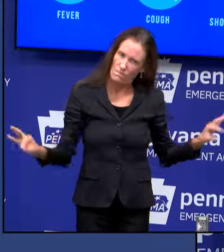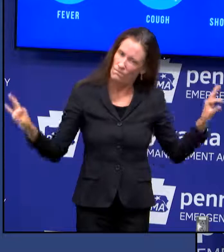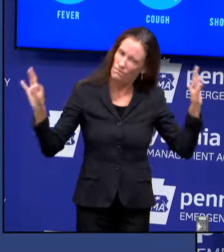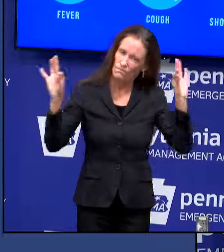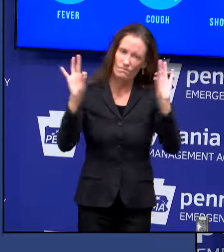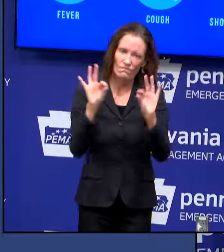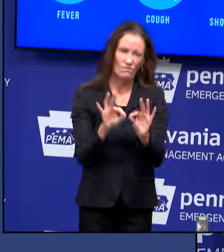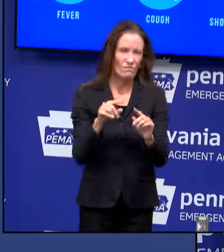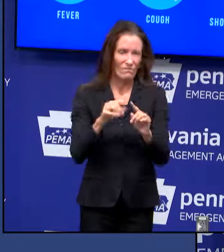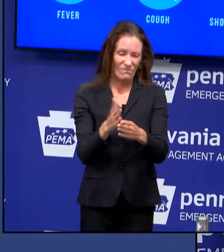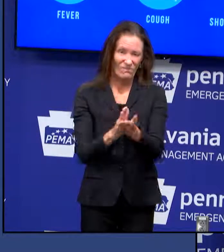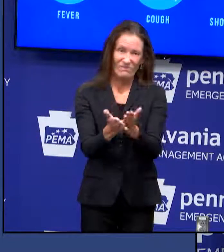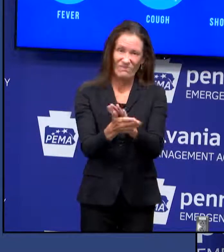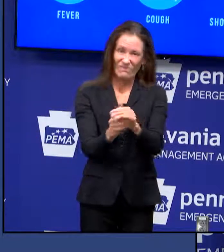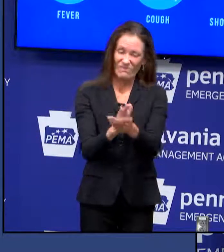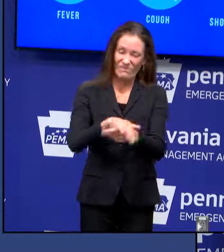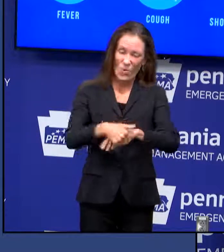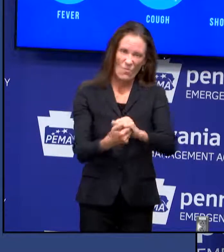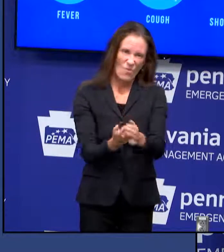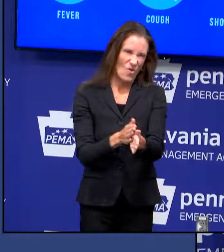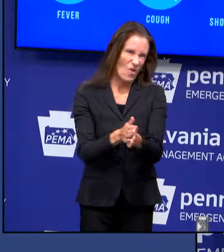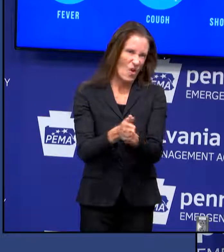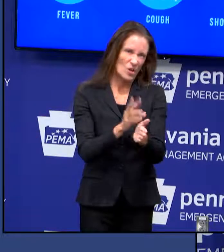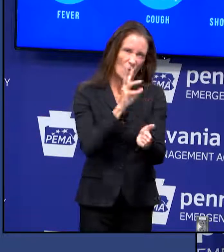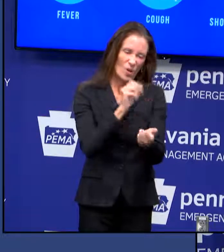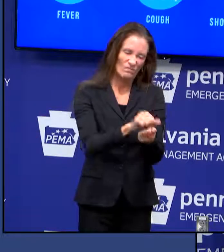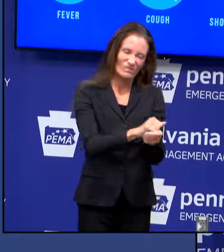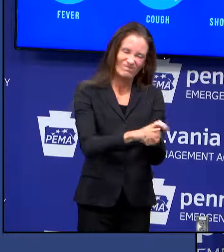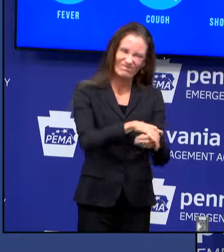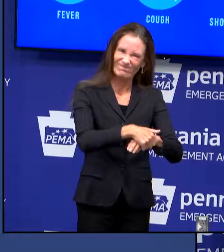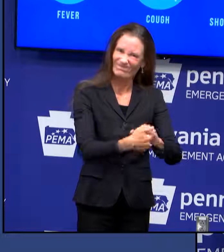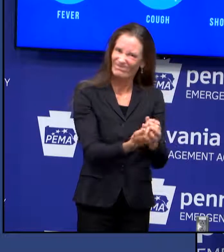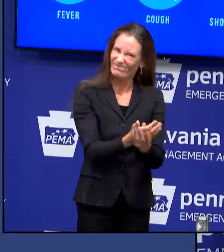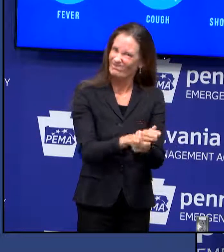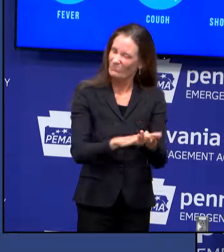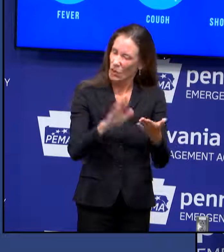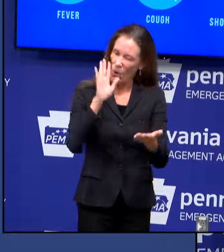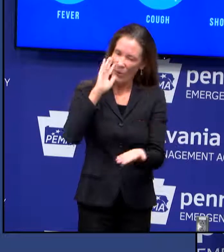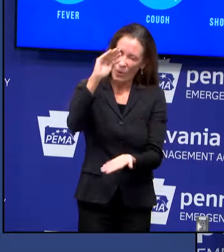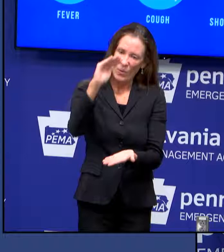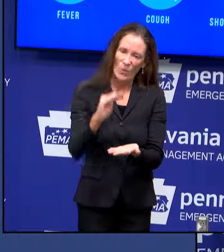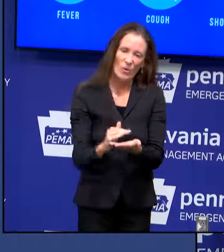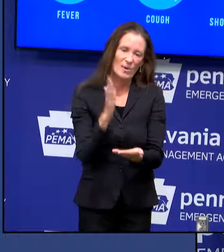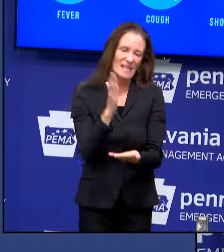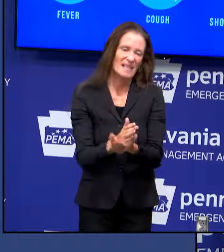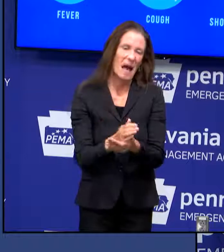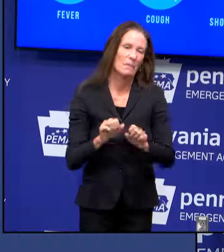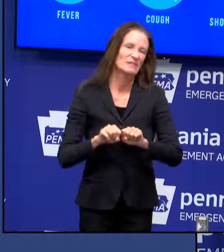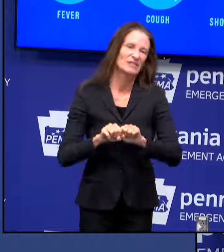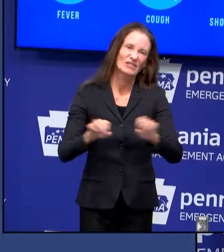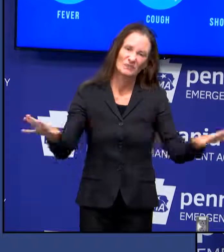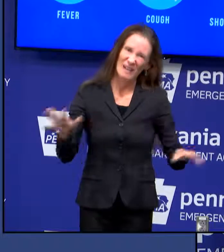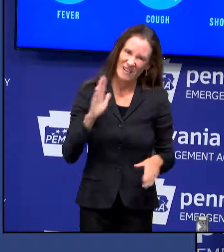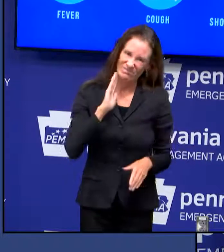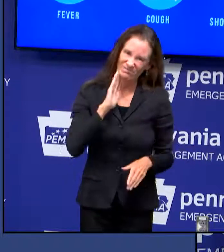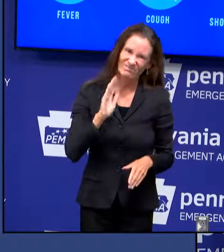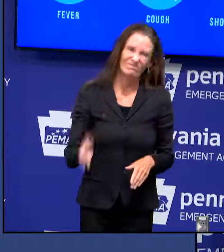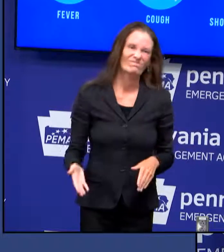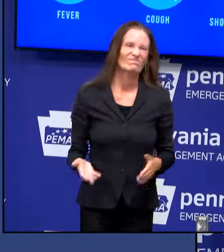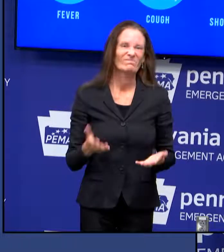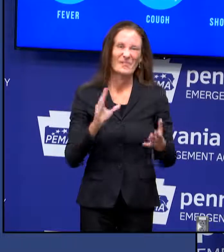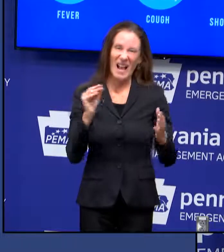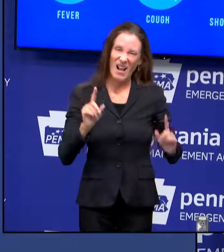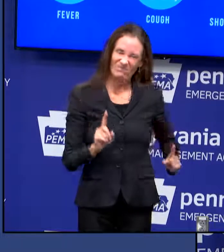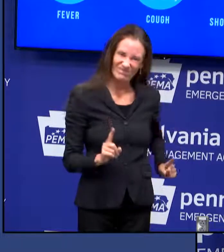hand sanitizer and wash your hands frequently. And you stop the spread of COVID-19 when you avoid